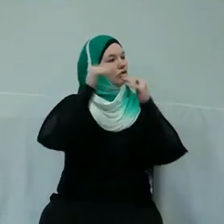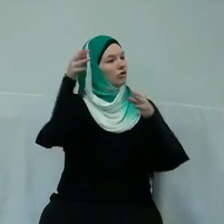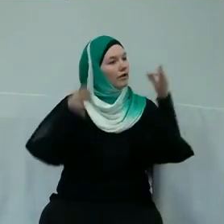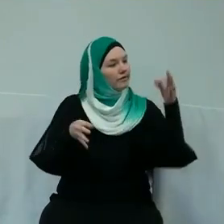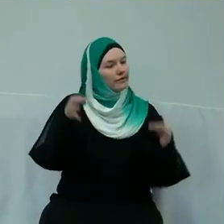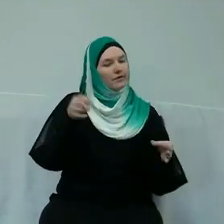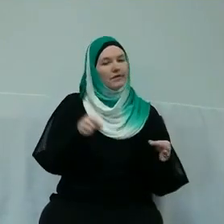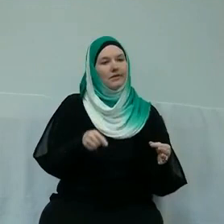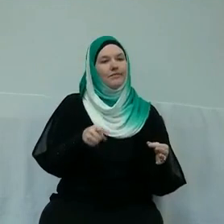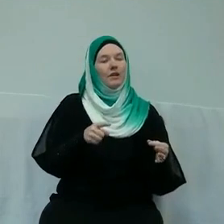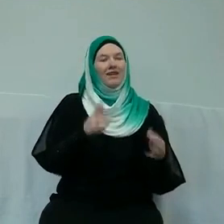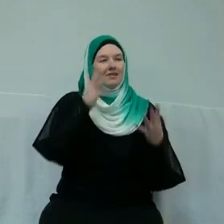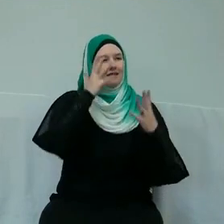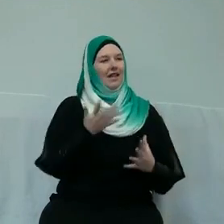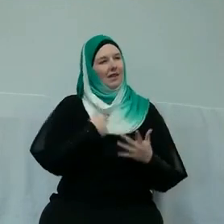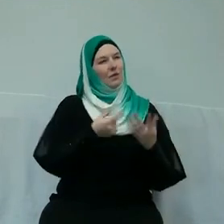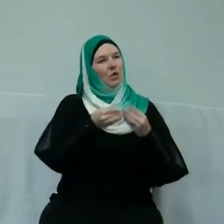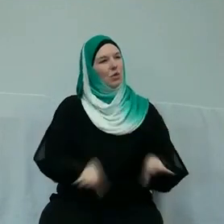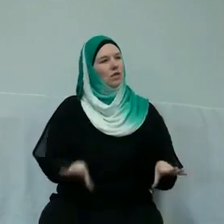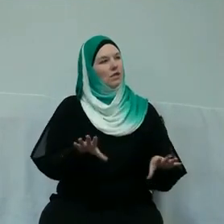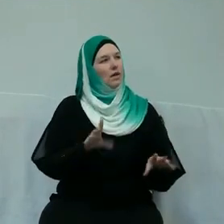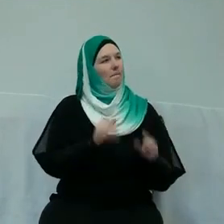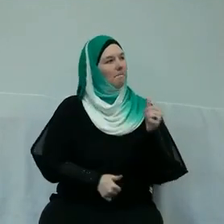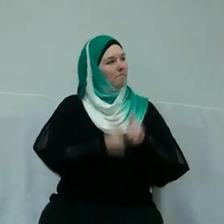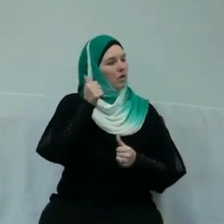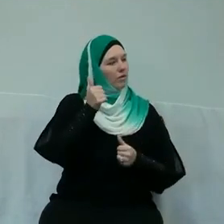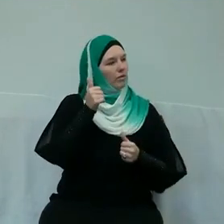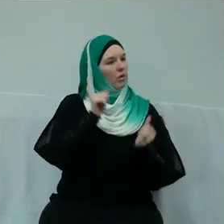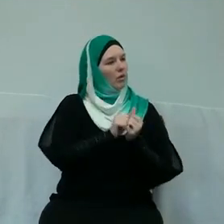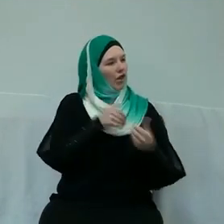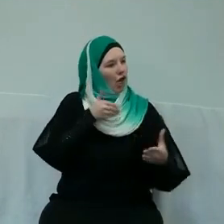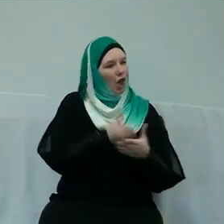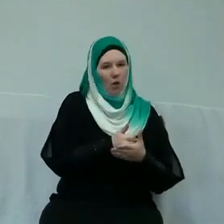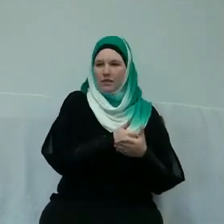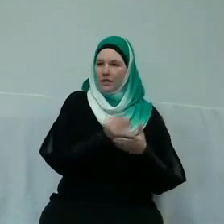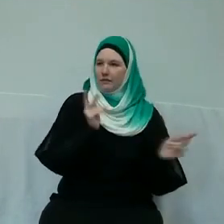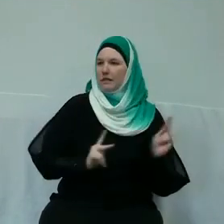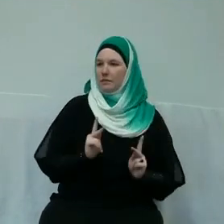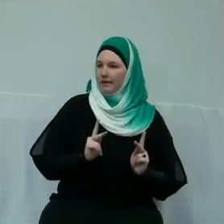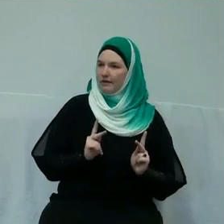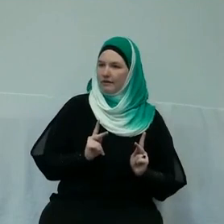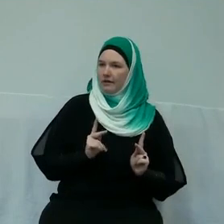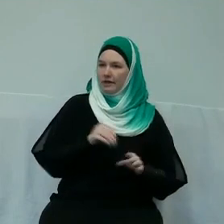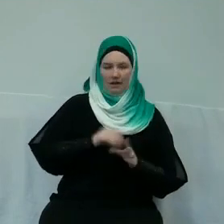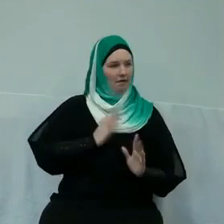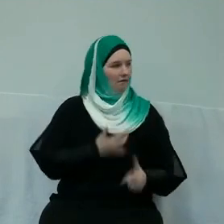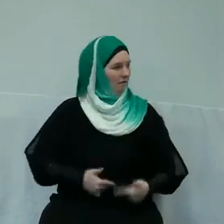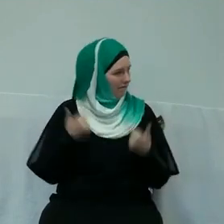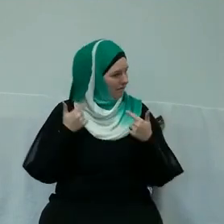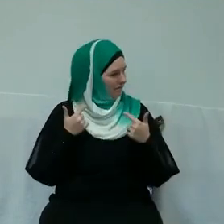unfortunately, we lose it most with the closest people in our